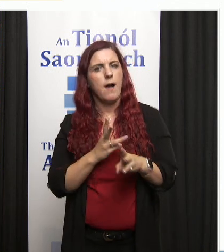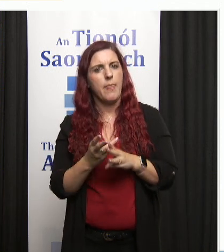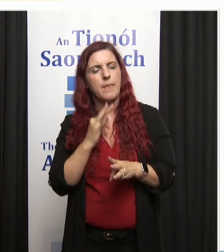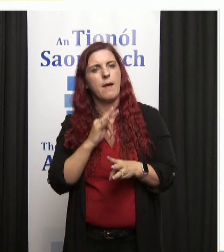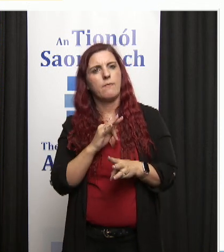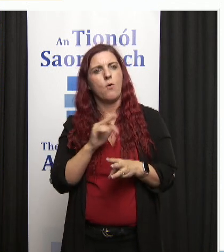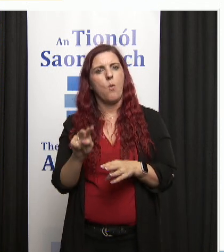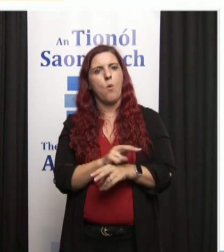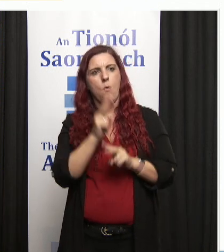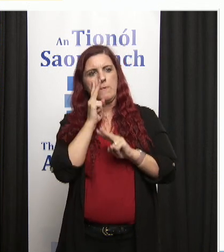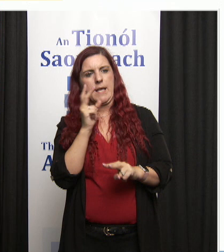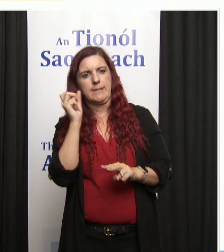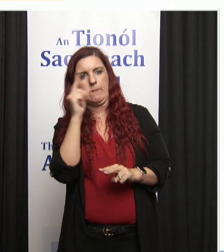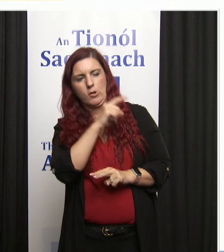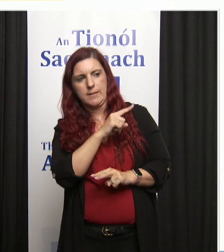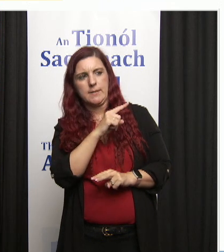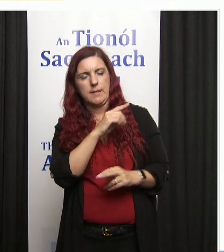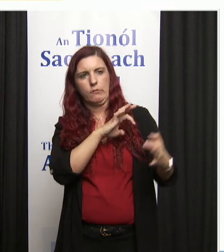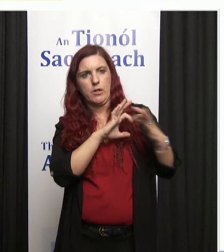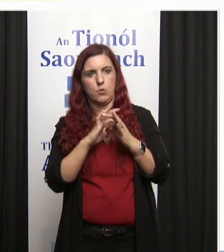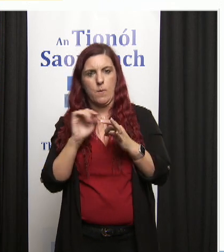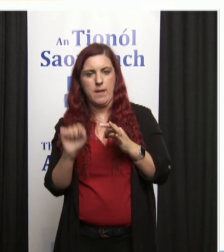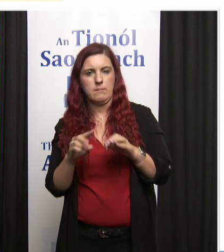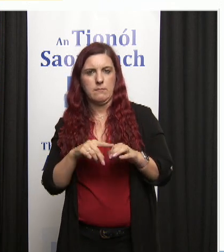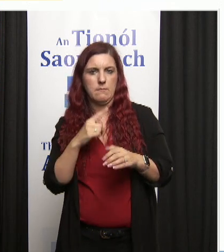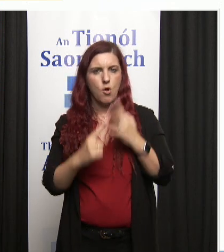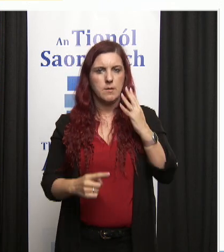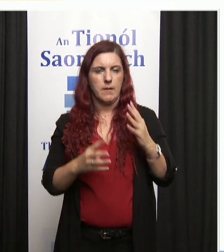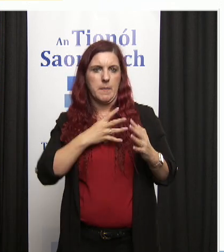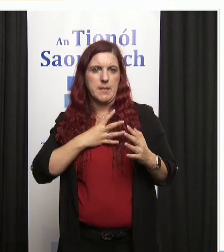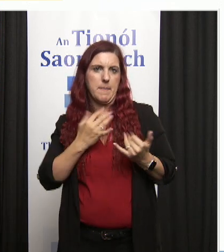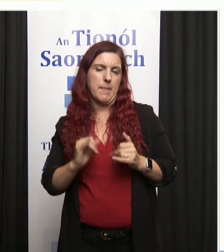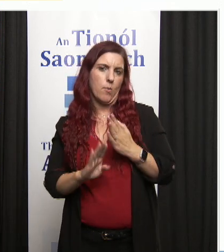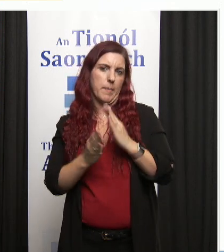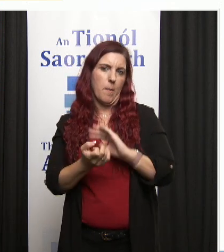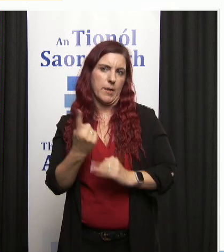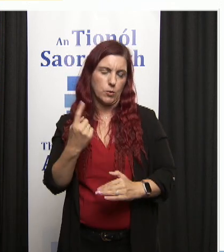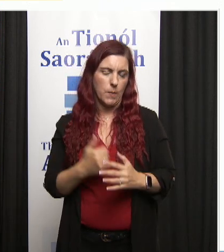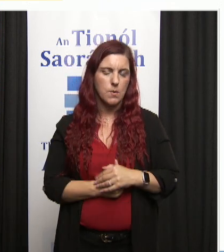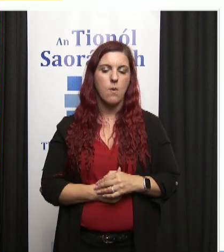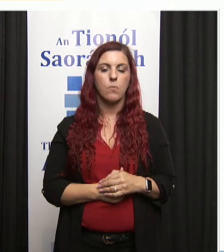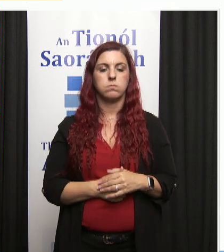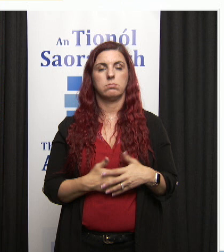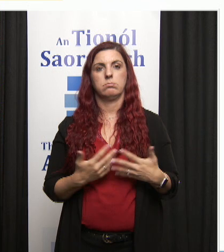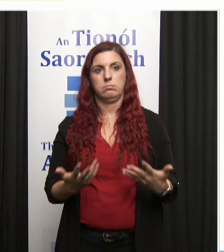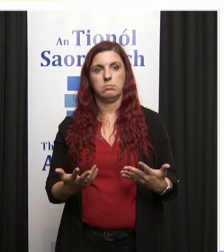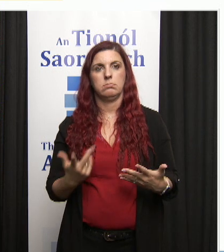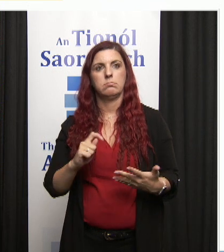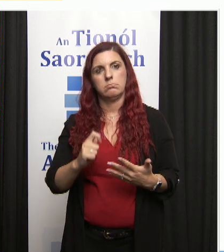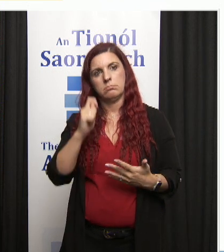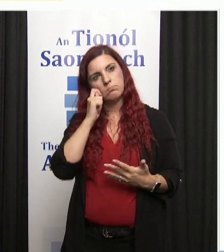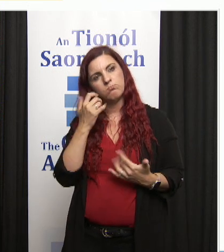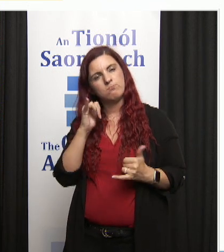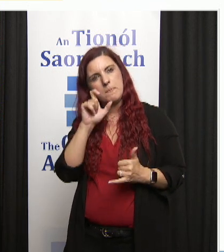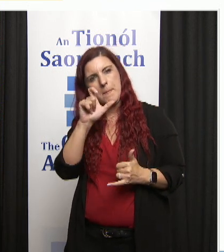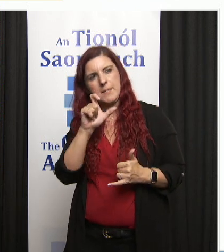oversight and difficulties in relation to multiple committees, that might be a problem. So I think there was probably still a